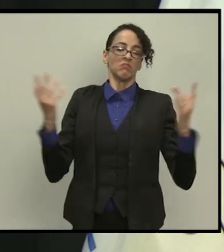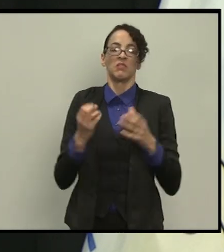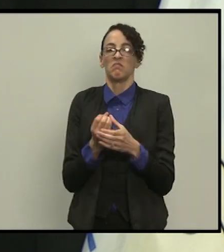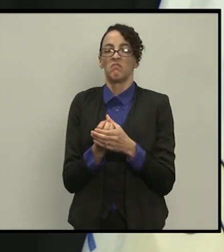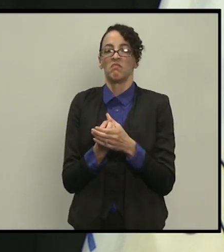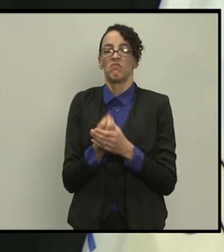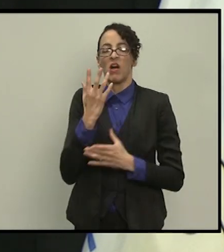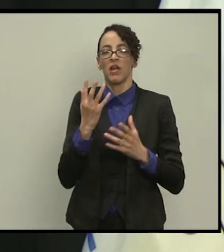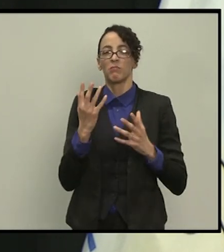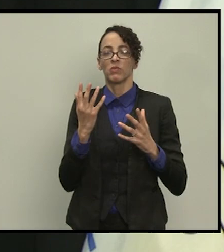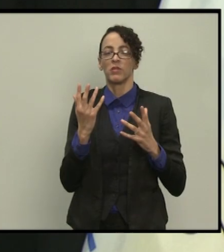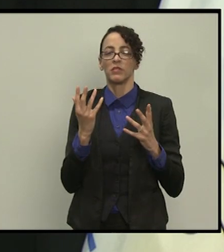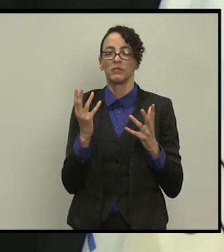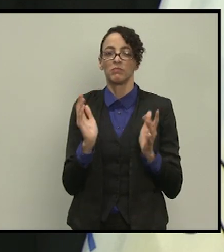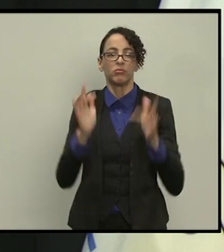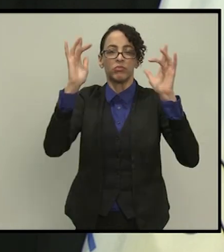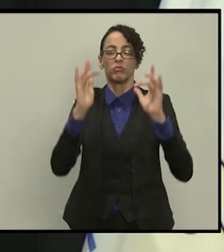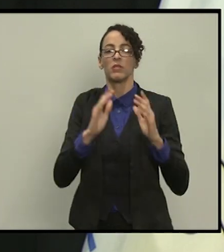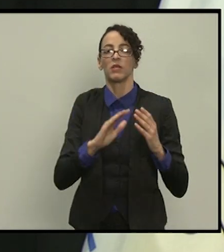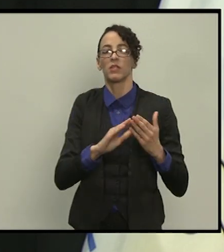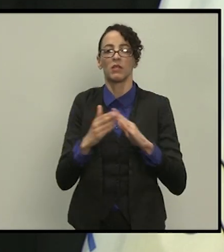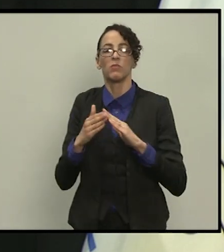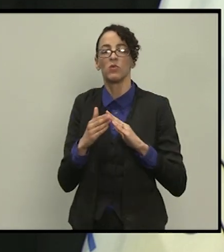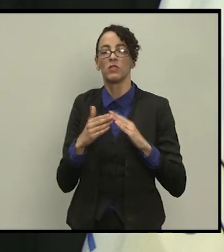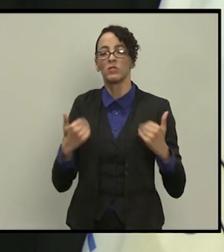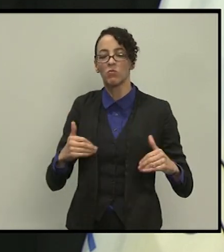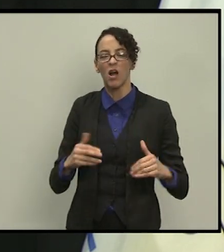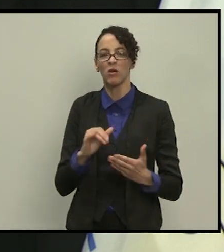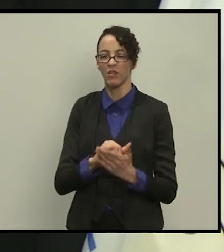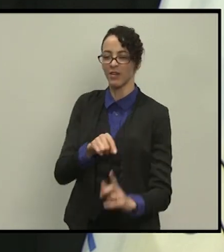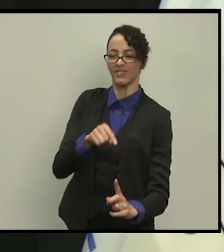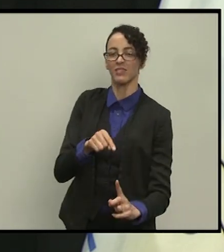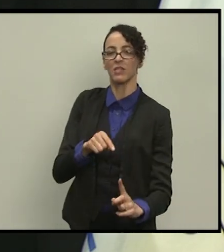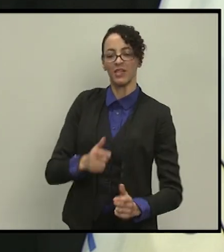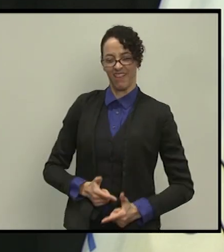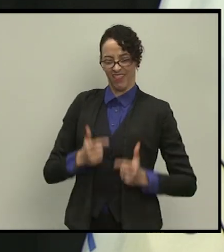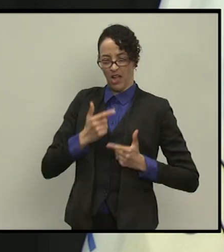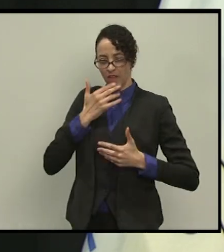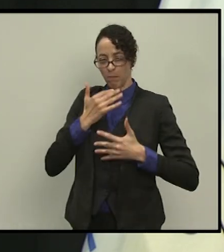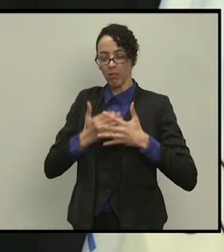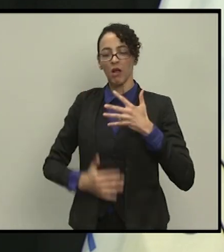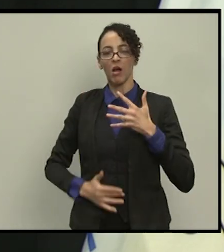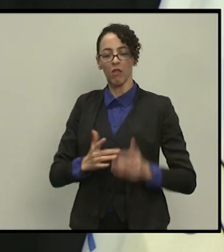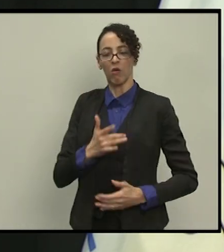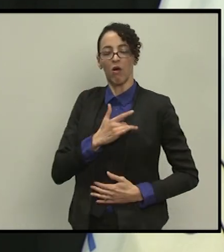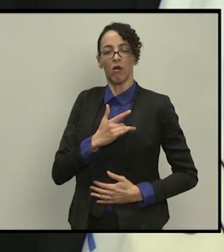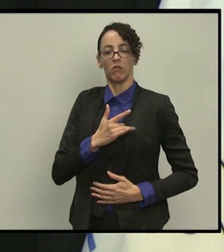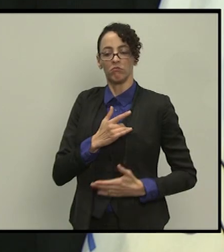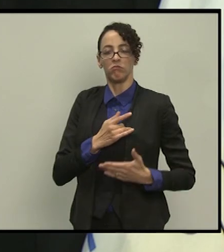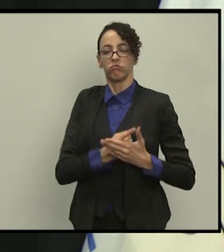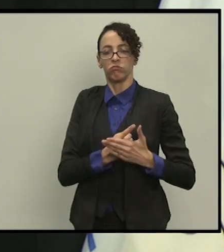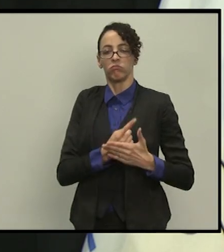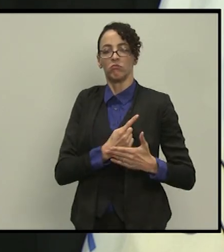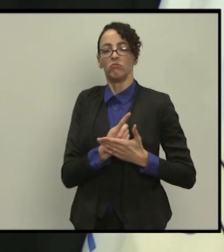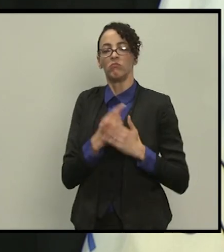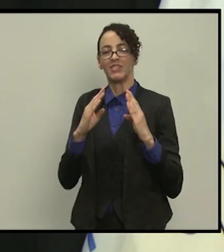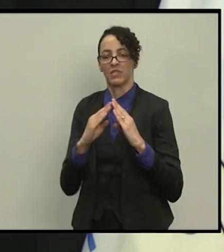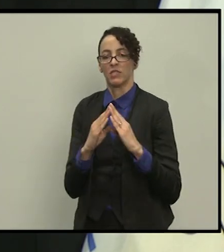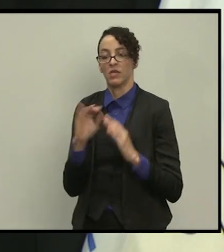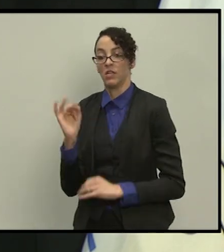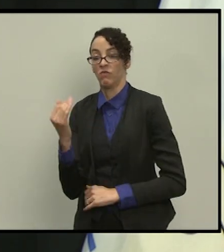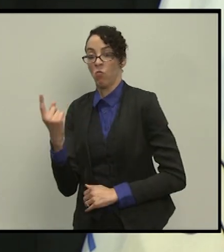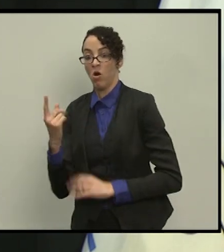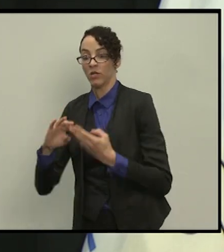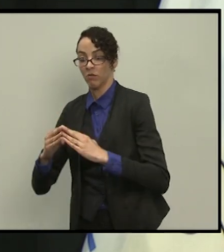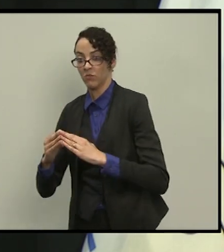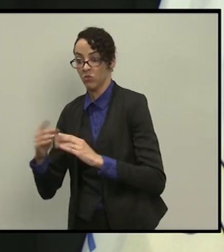city. When one part of the city is hurting, we are all hurting. As we move forward towards recovery, our